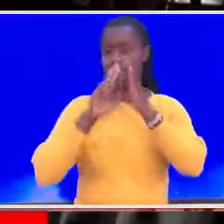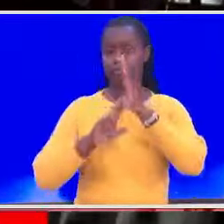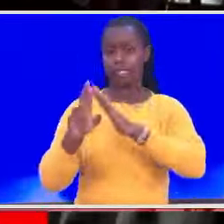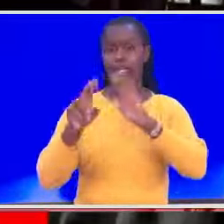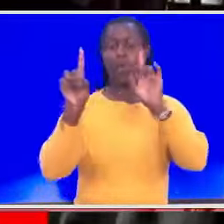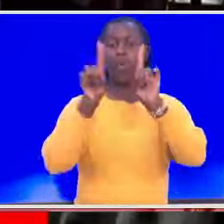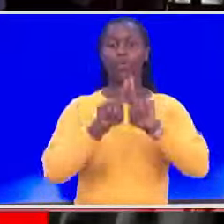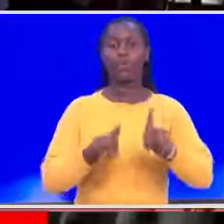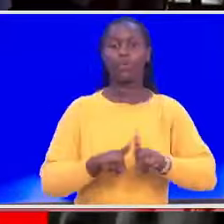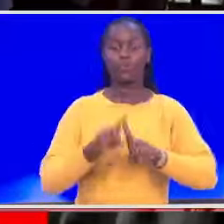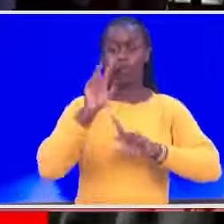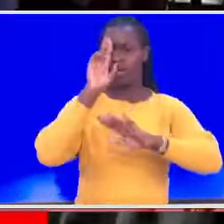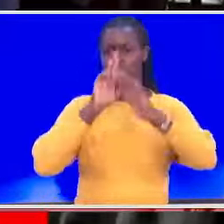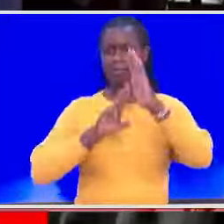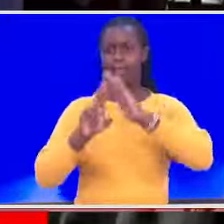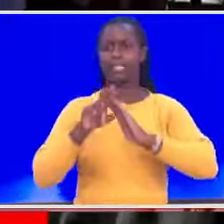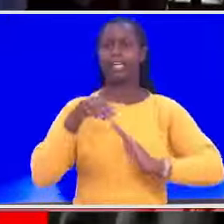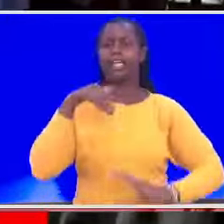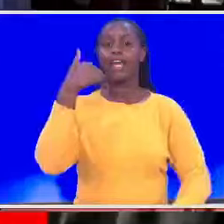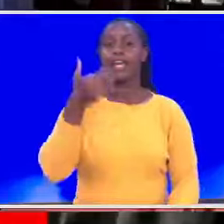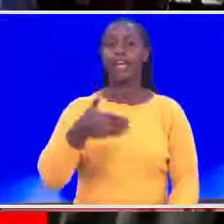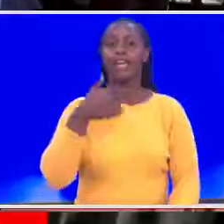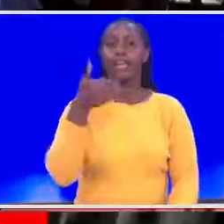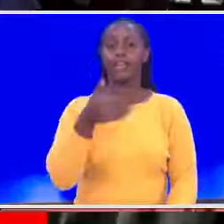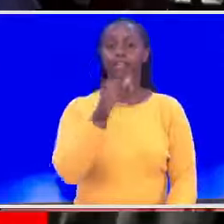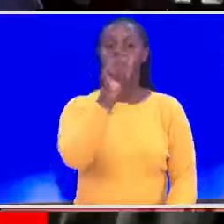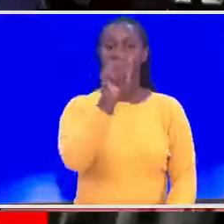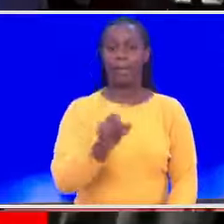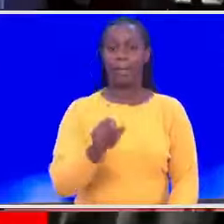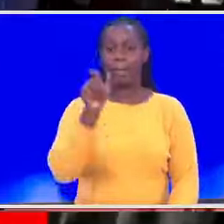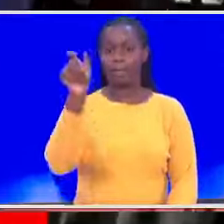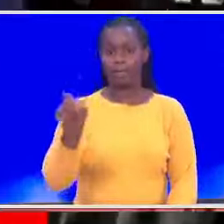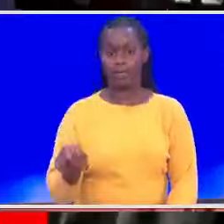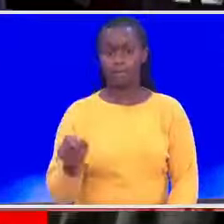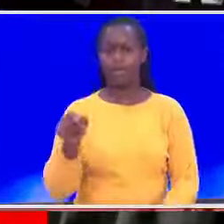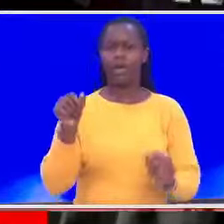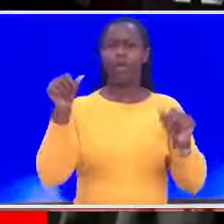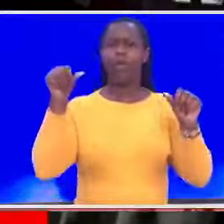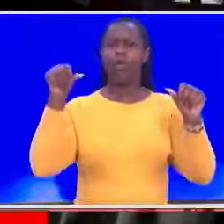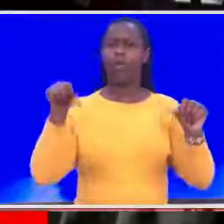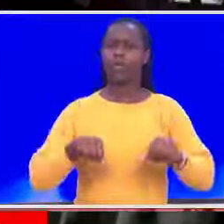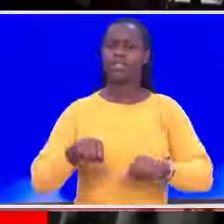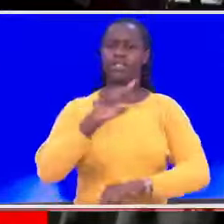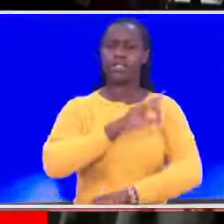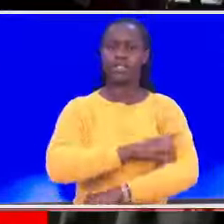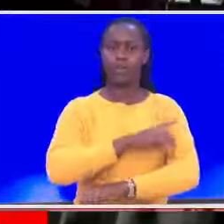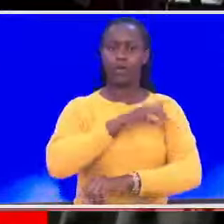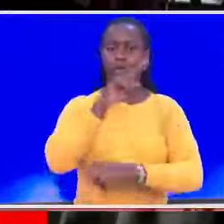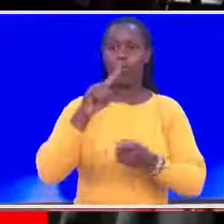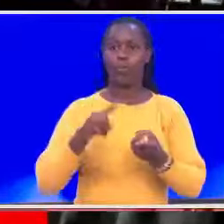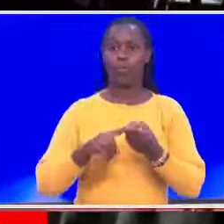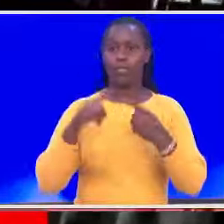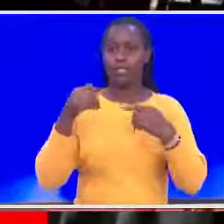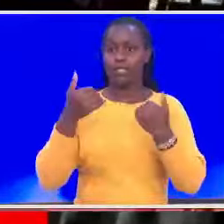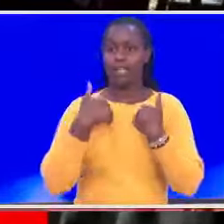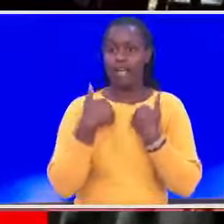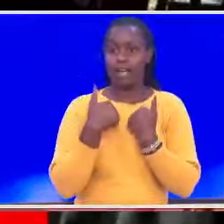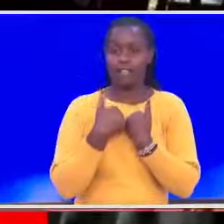respected every single human life. His worst days was when he had,